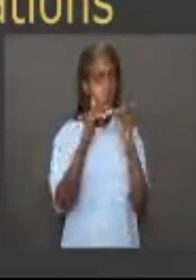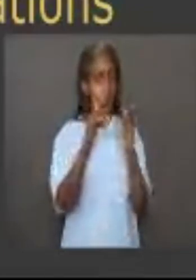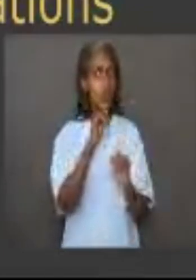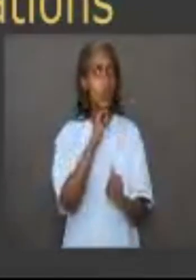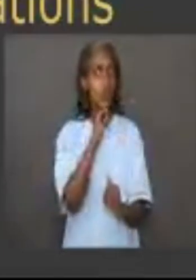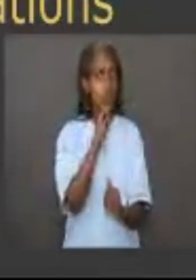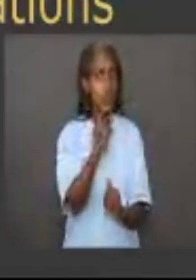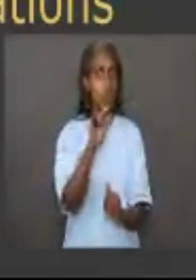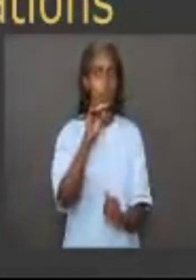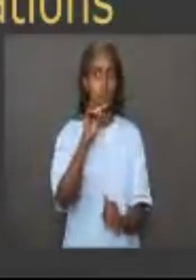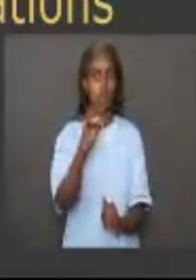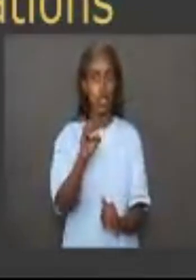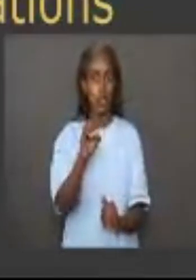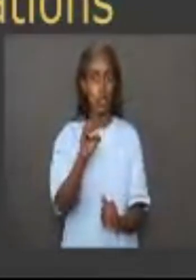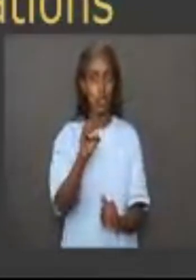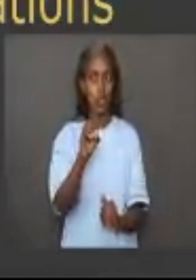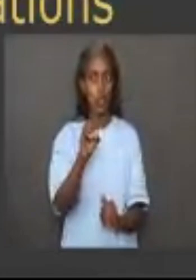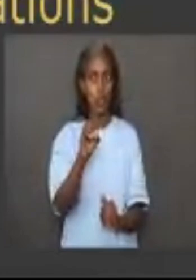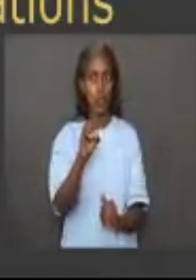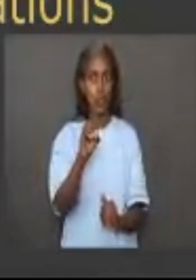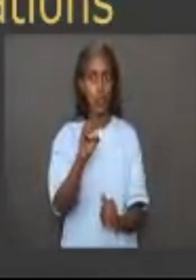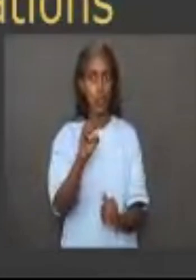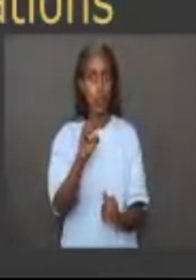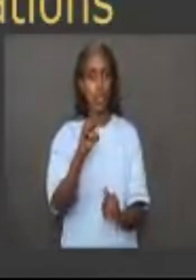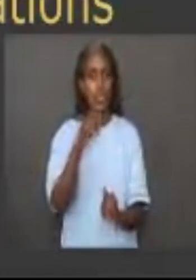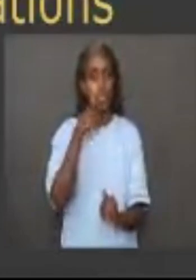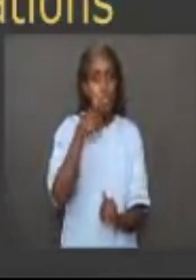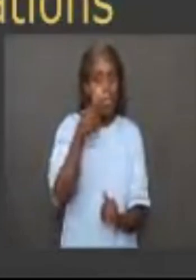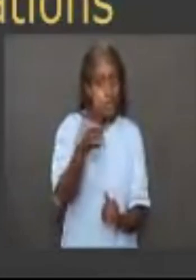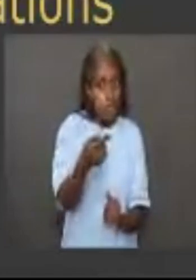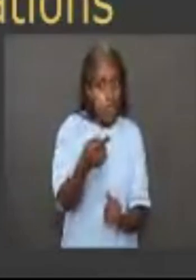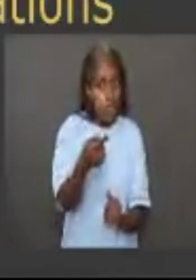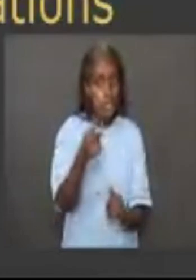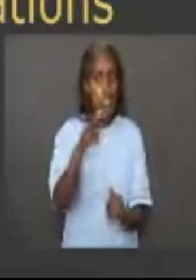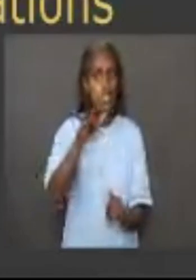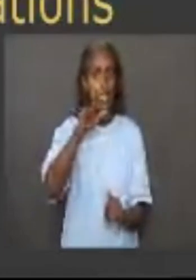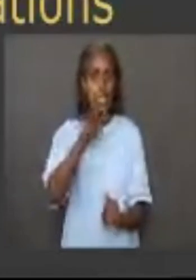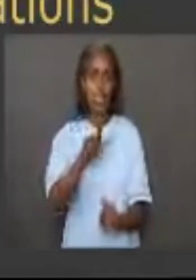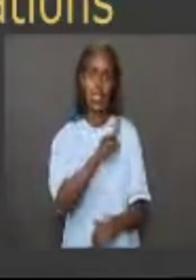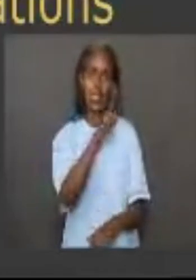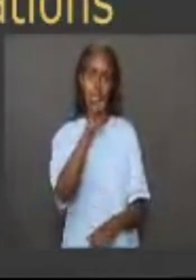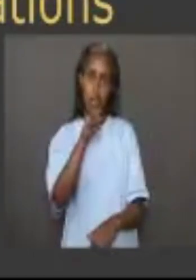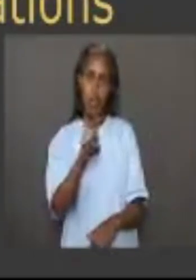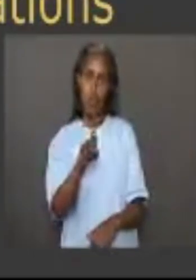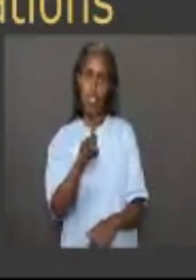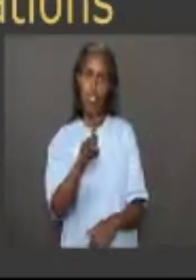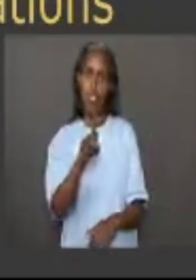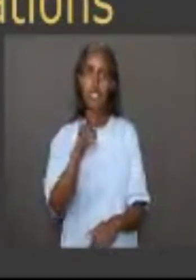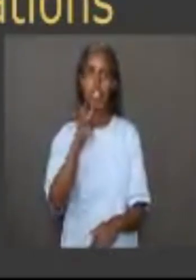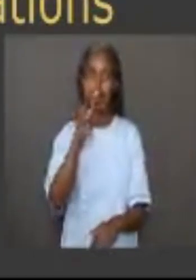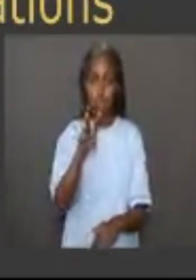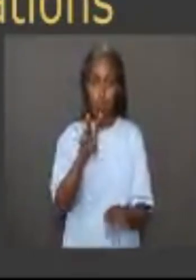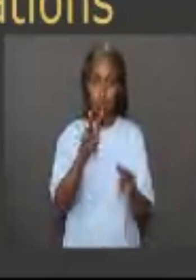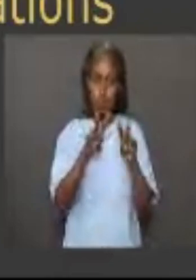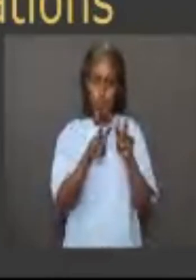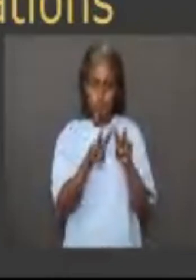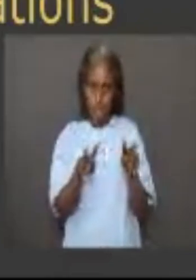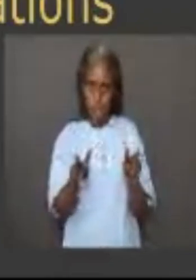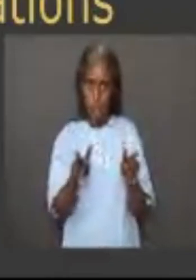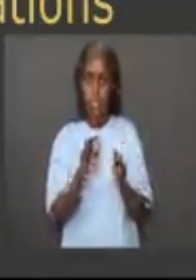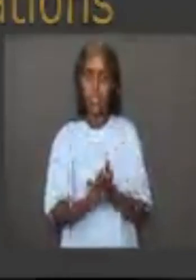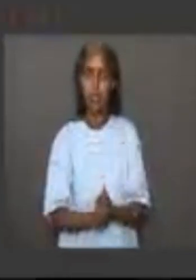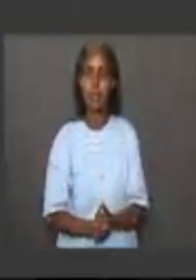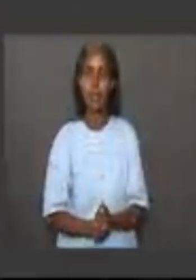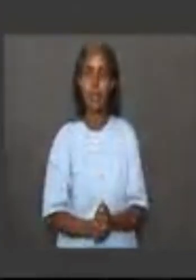equal to 0, is called a linear equation in two variables.